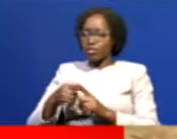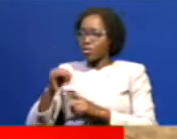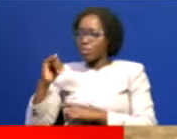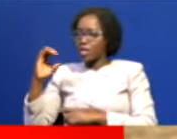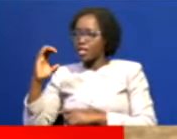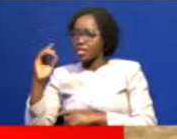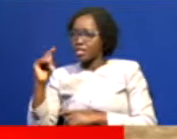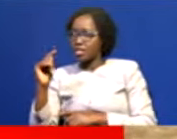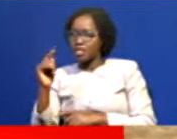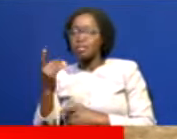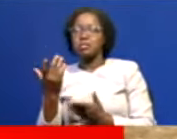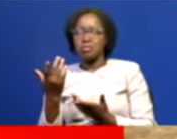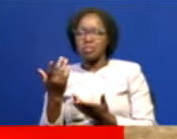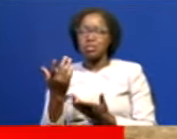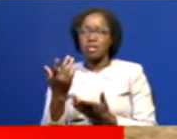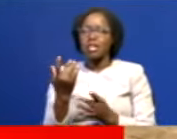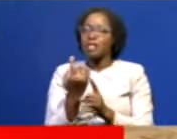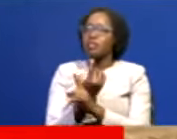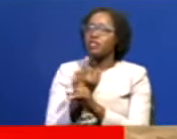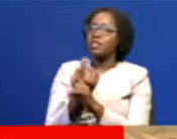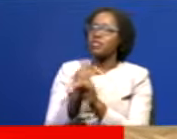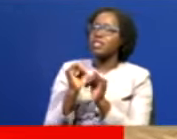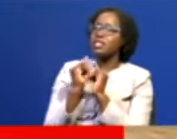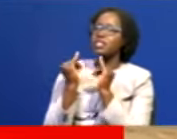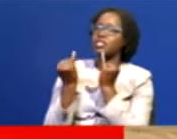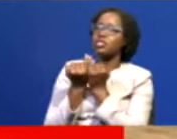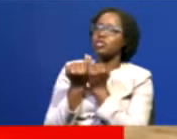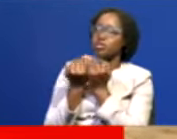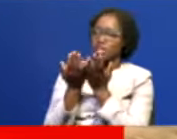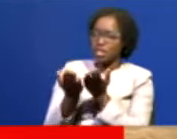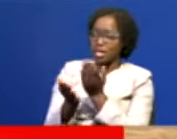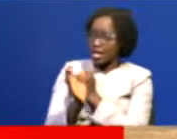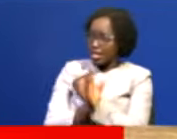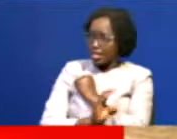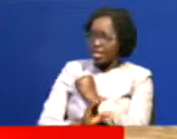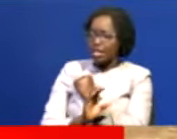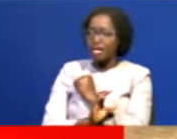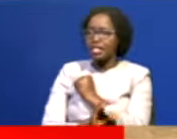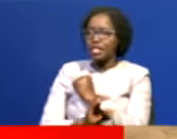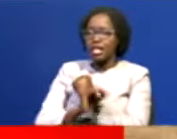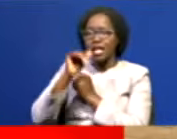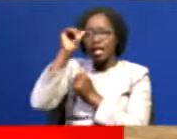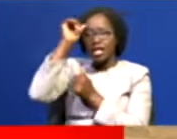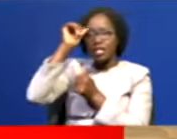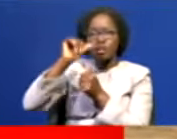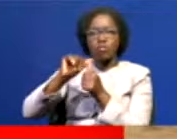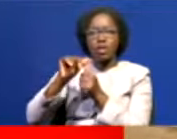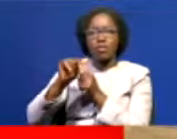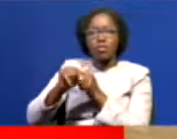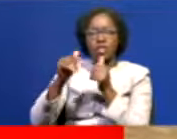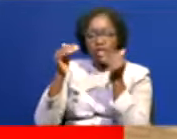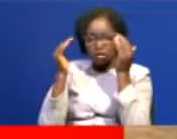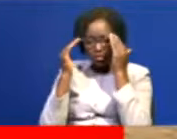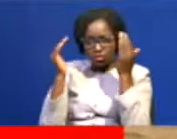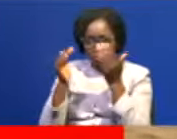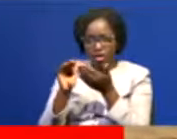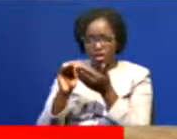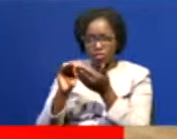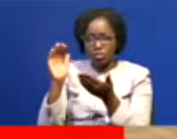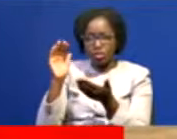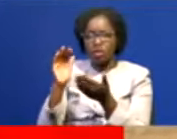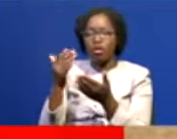hub, from various institutions right here in the country. And remember, this country is focusing mostly on